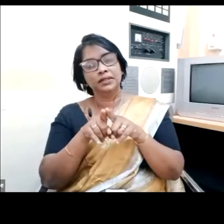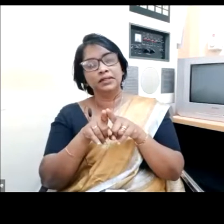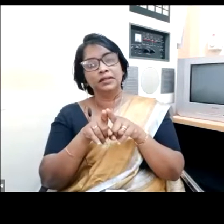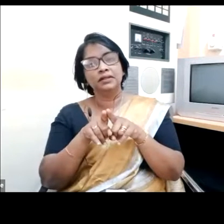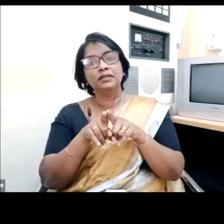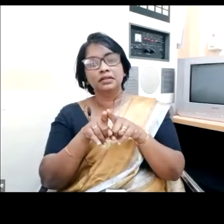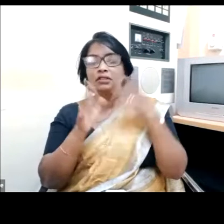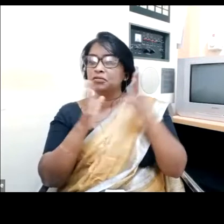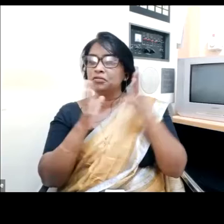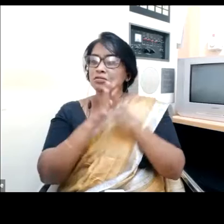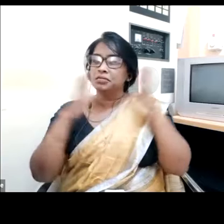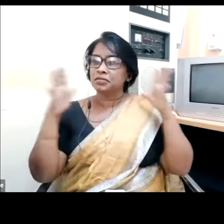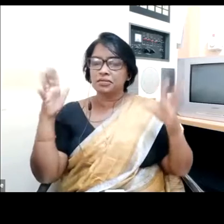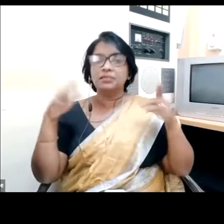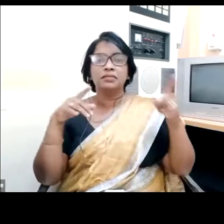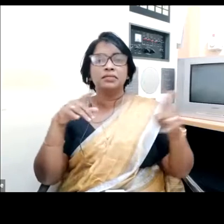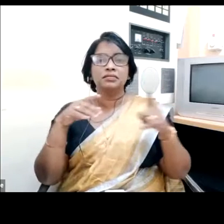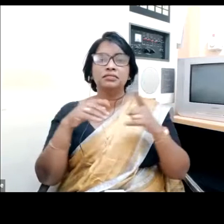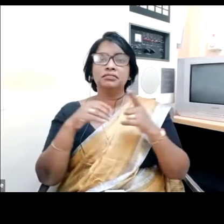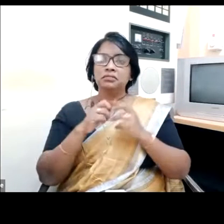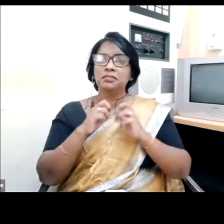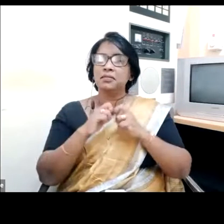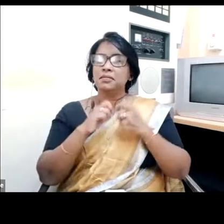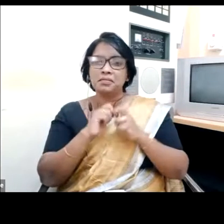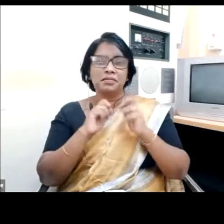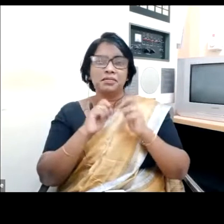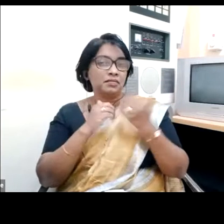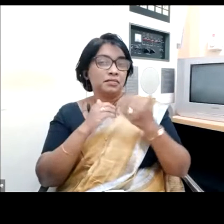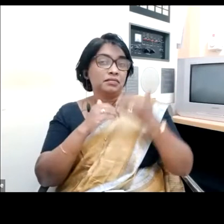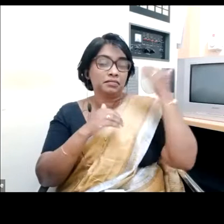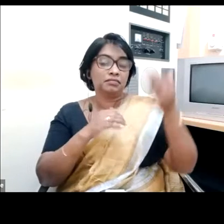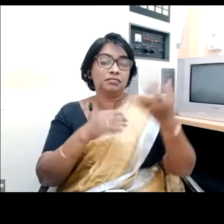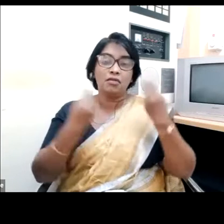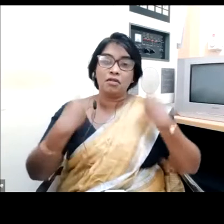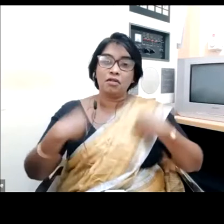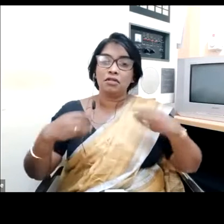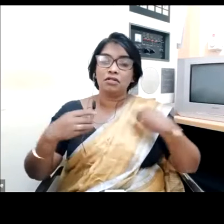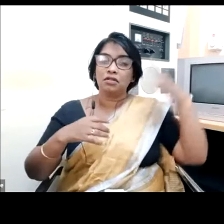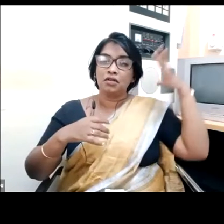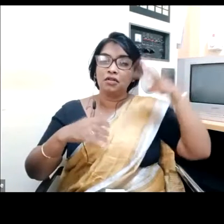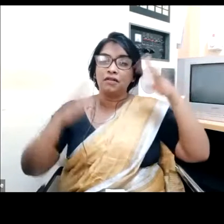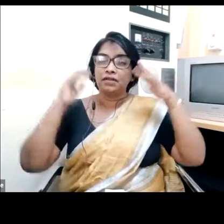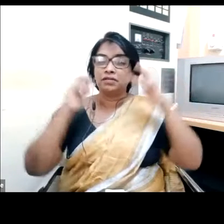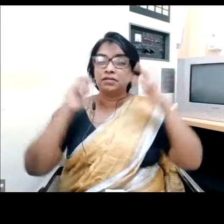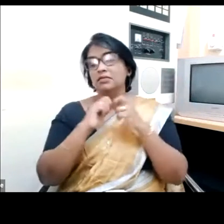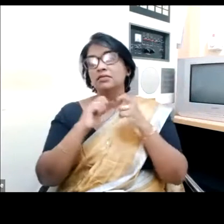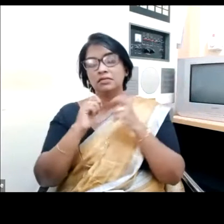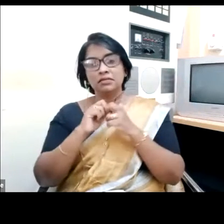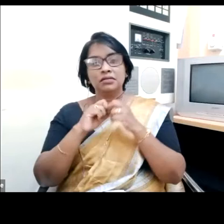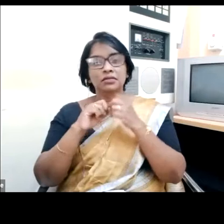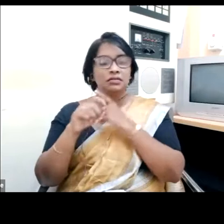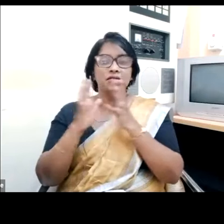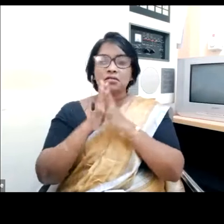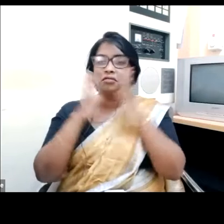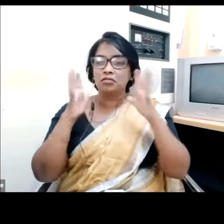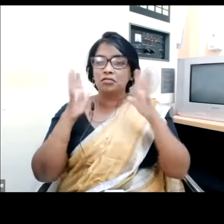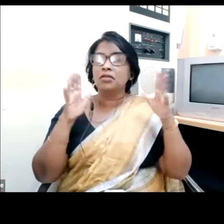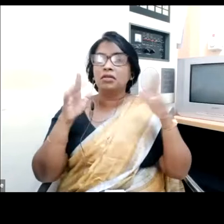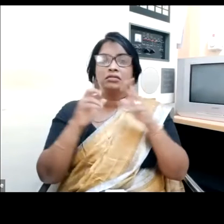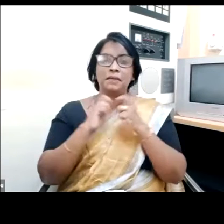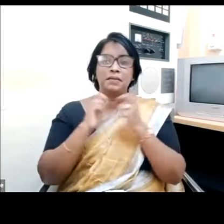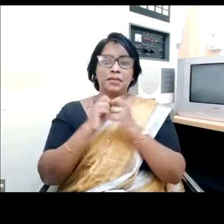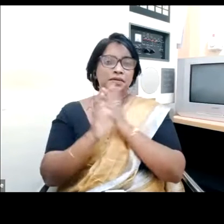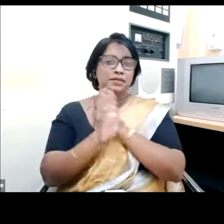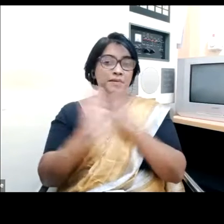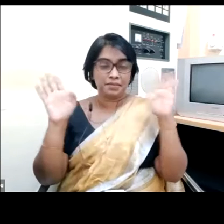and every 1/10 of a degree of warming matters. Business as usual is just not an option. Our milestones are